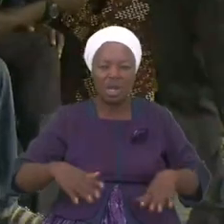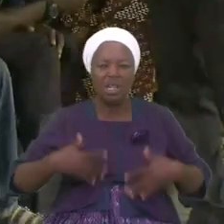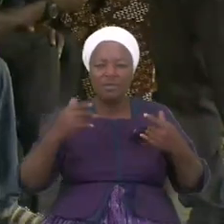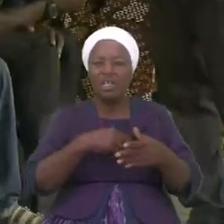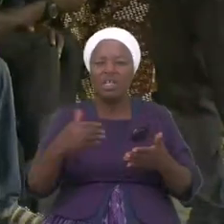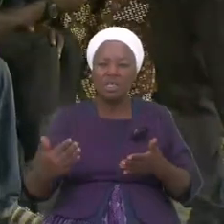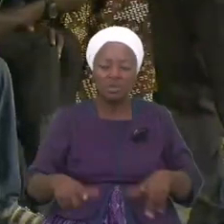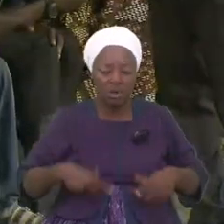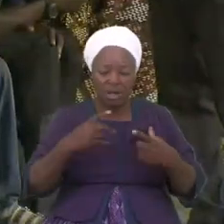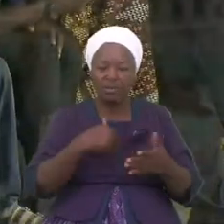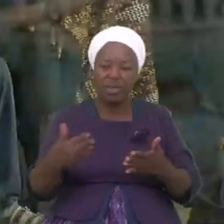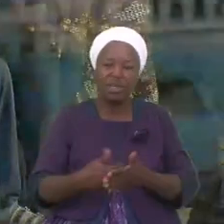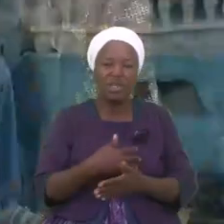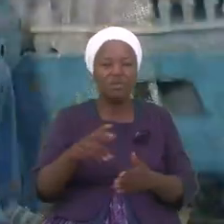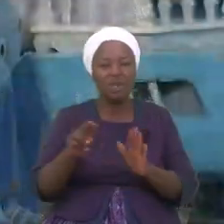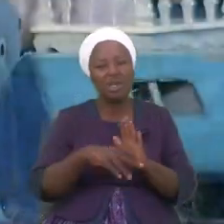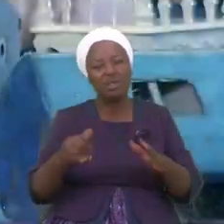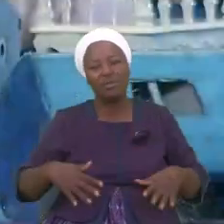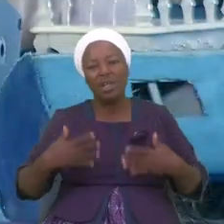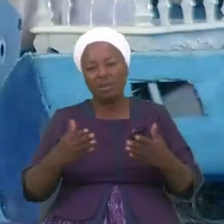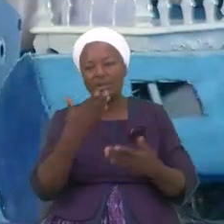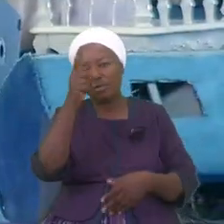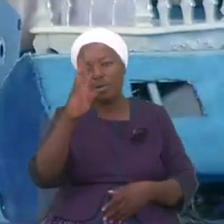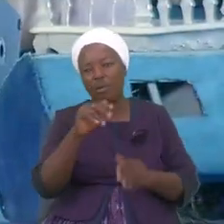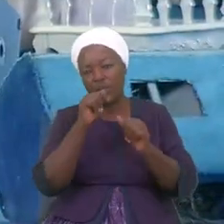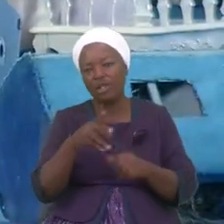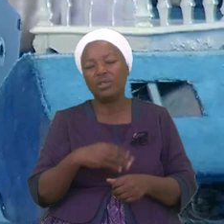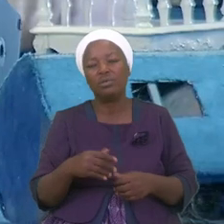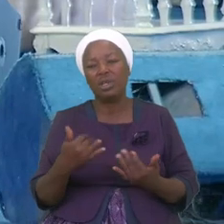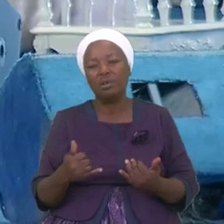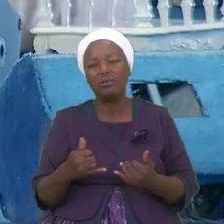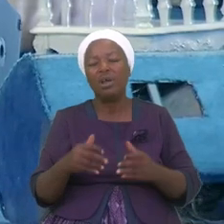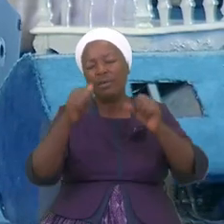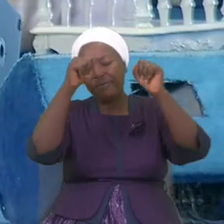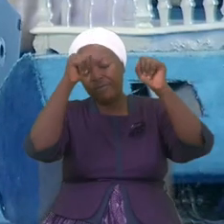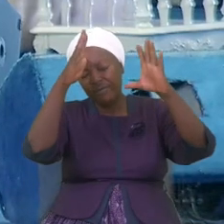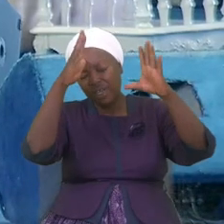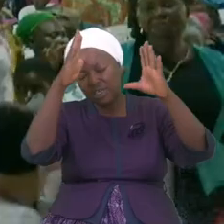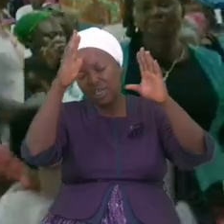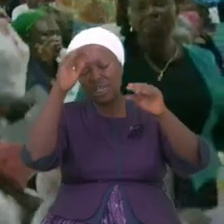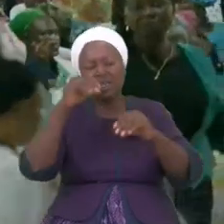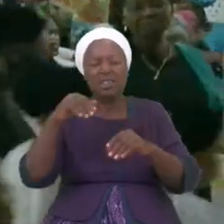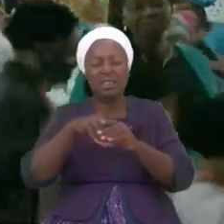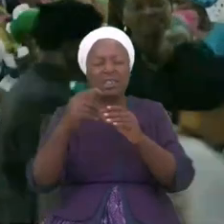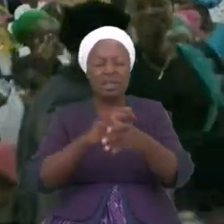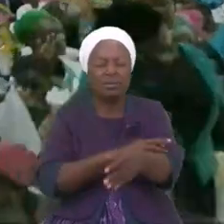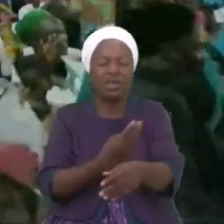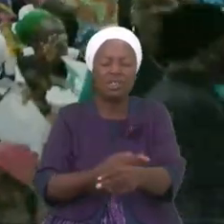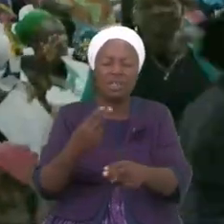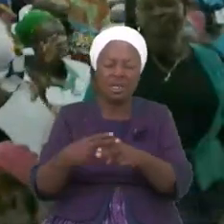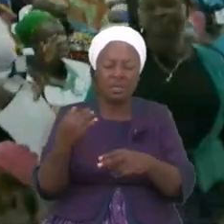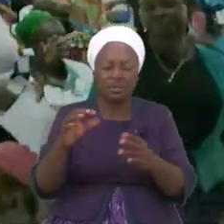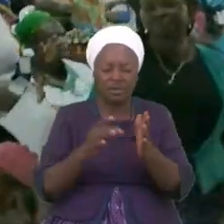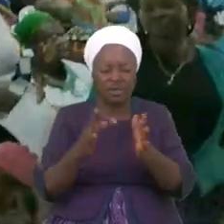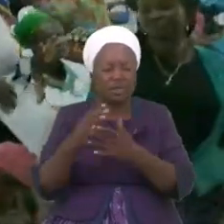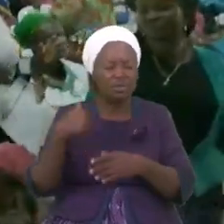life. God bless you. Keep on standing. We're praying now. Father, in the mighty name of Jesus, we thank you for your love